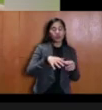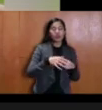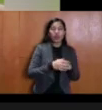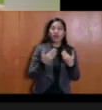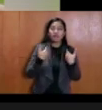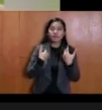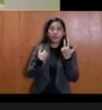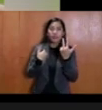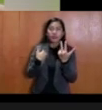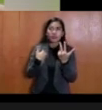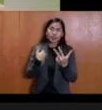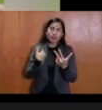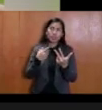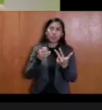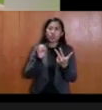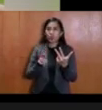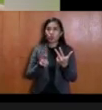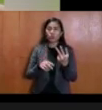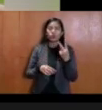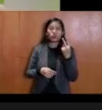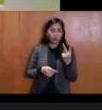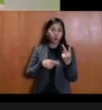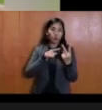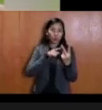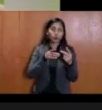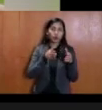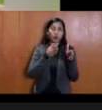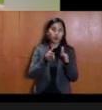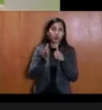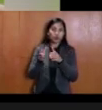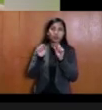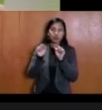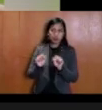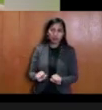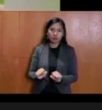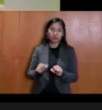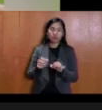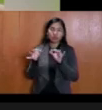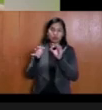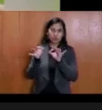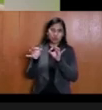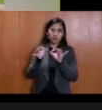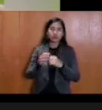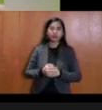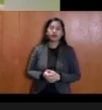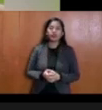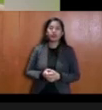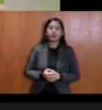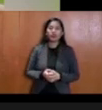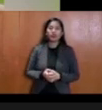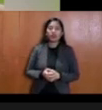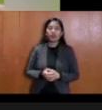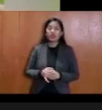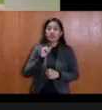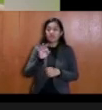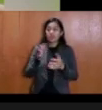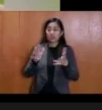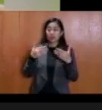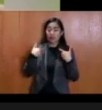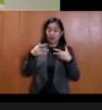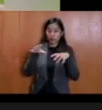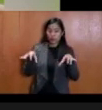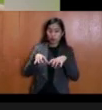three or at least two ways that I could identify. And actually, there's a work actually done already